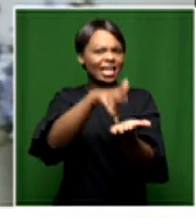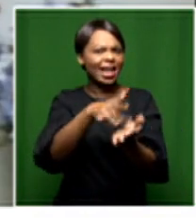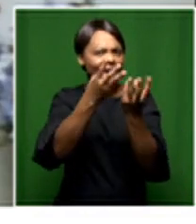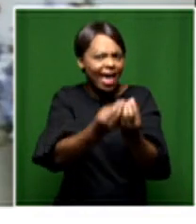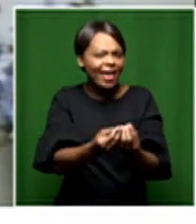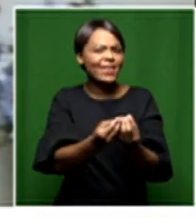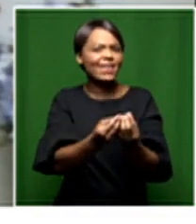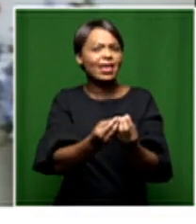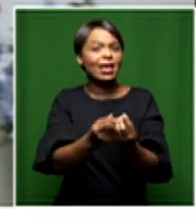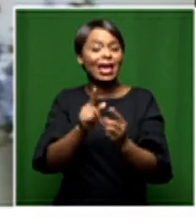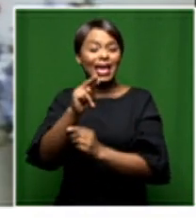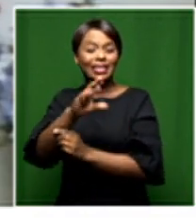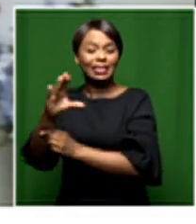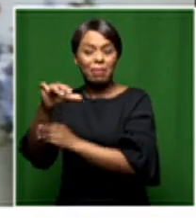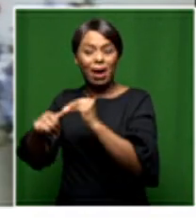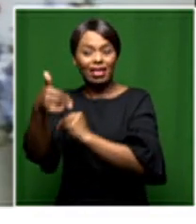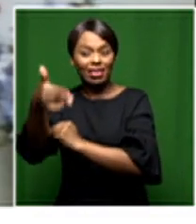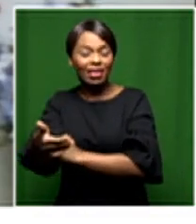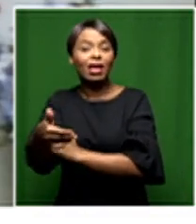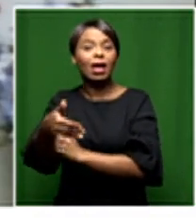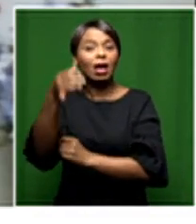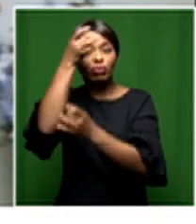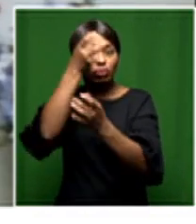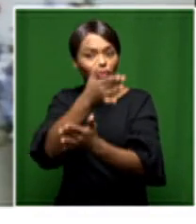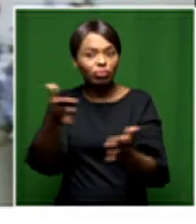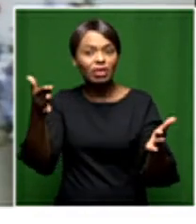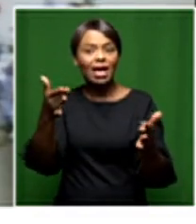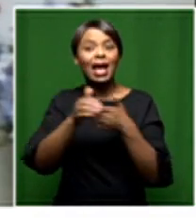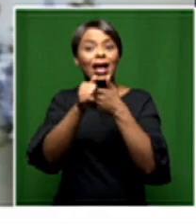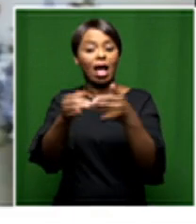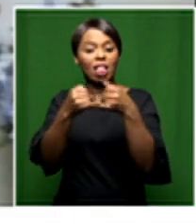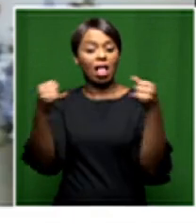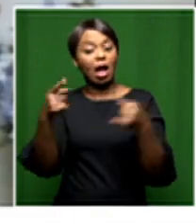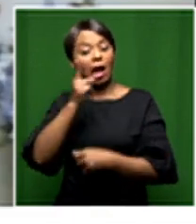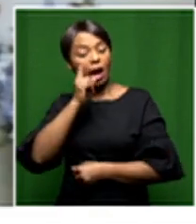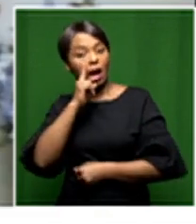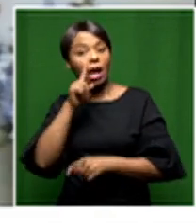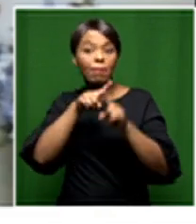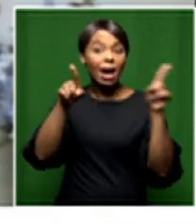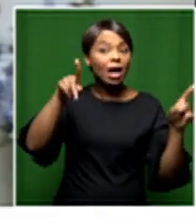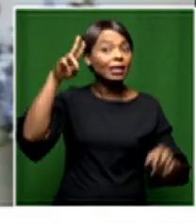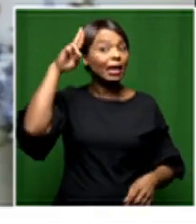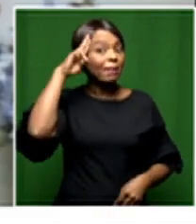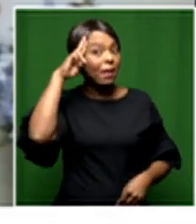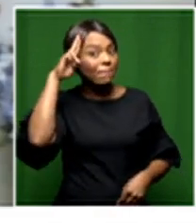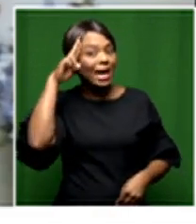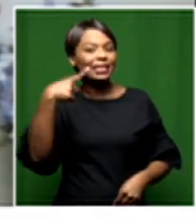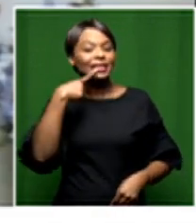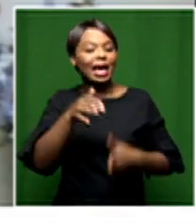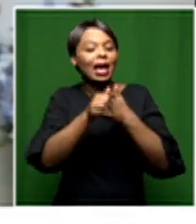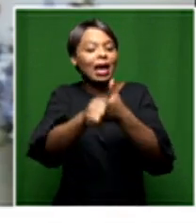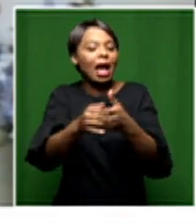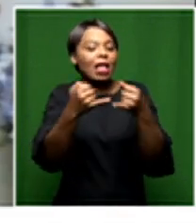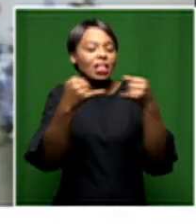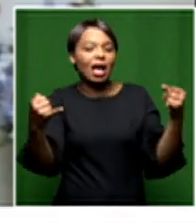that is what the NEC statement indicates, those guidelines, but then we must remember it says guidelines. It doesn't say it's a